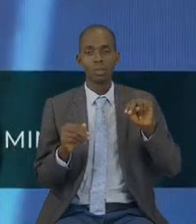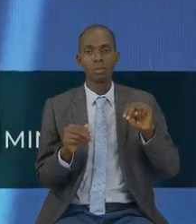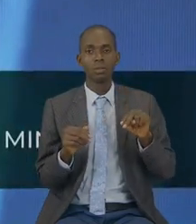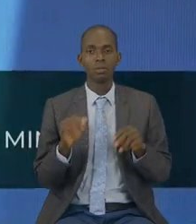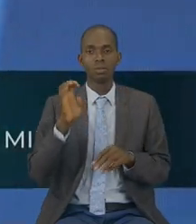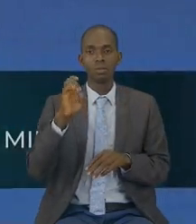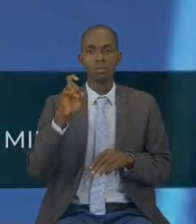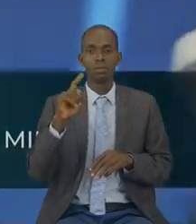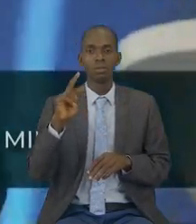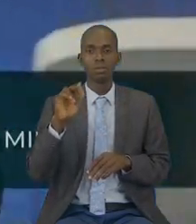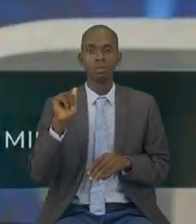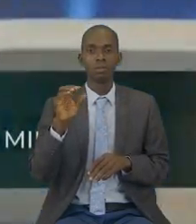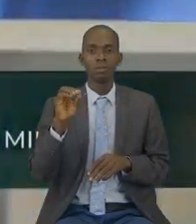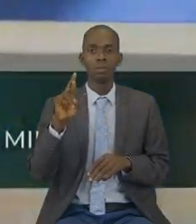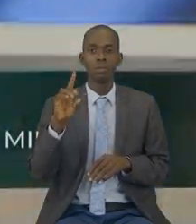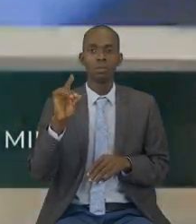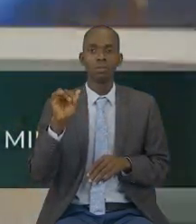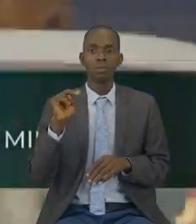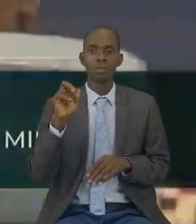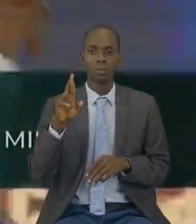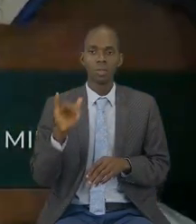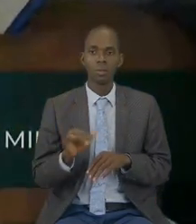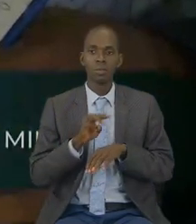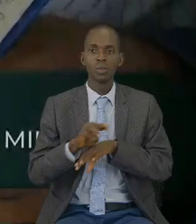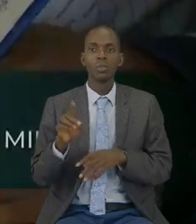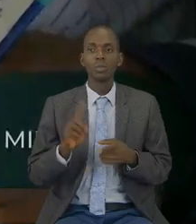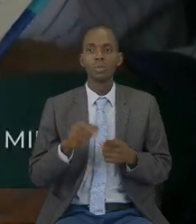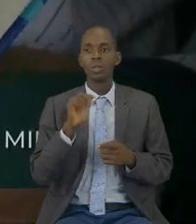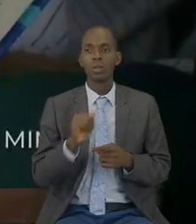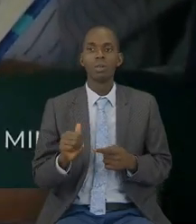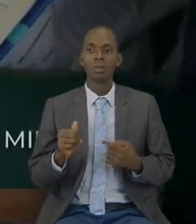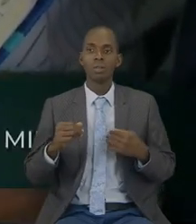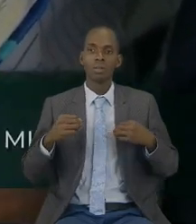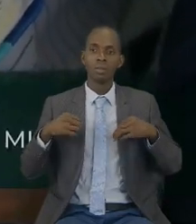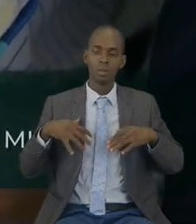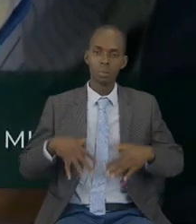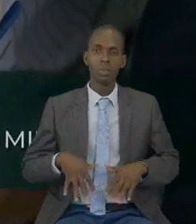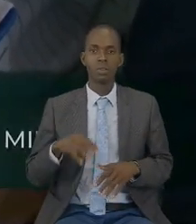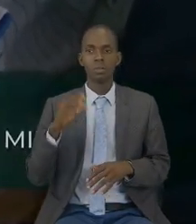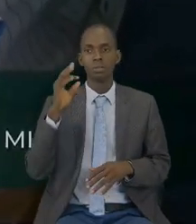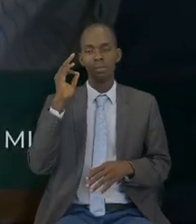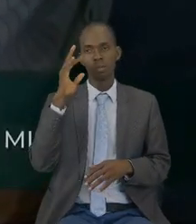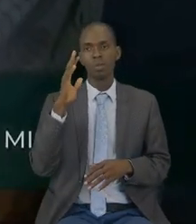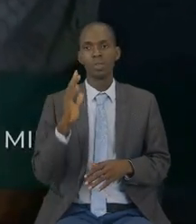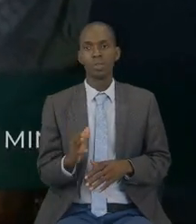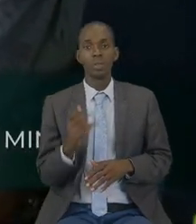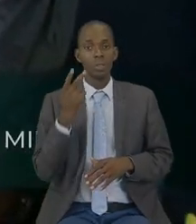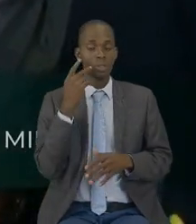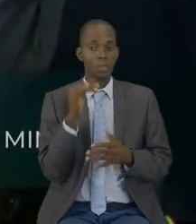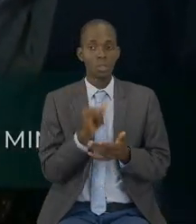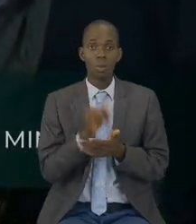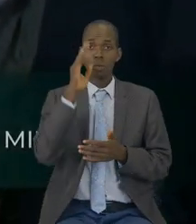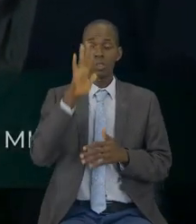to an exhausted minister. Ministers need ministration themselves.